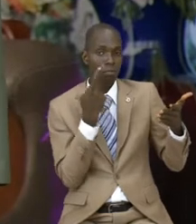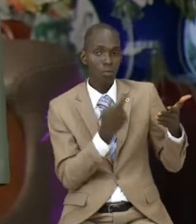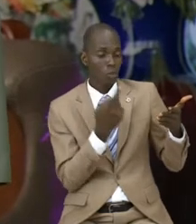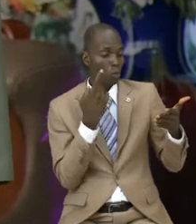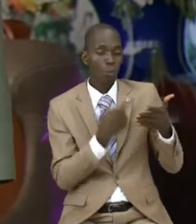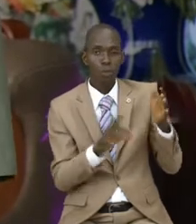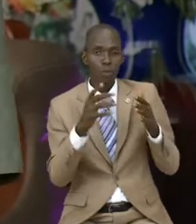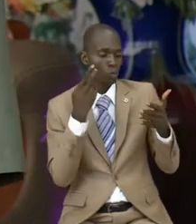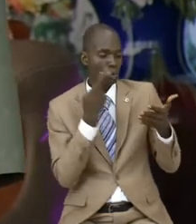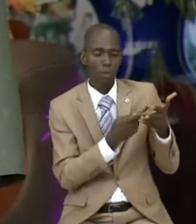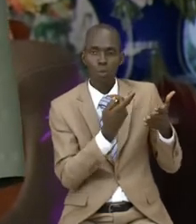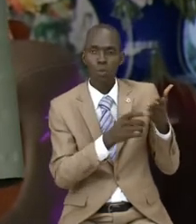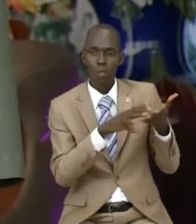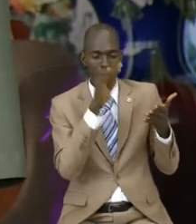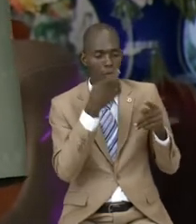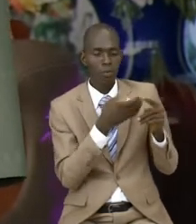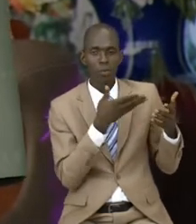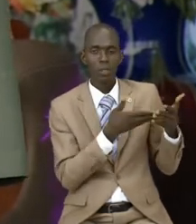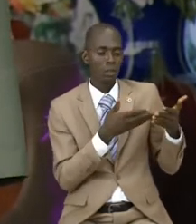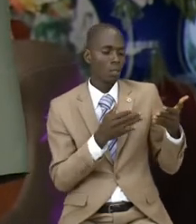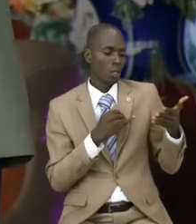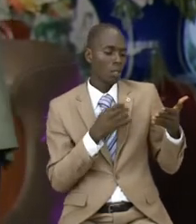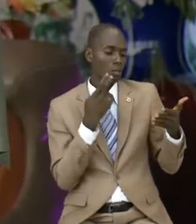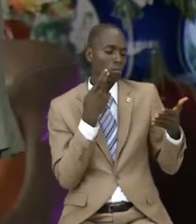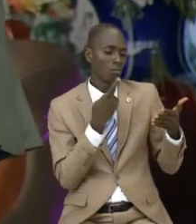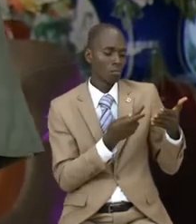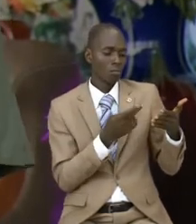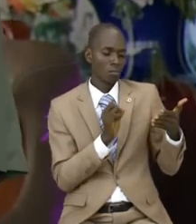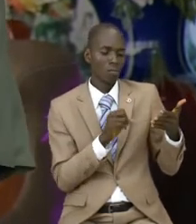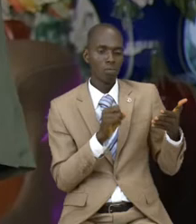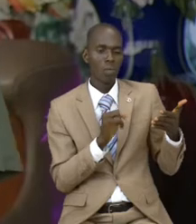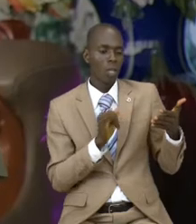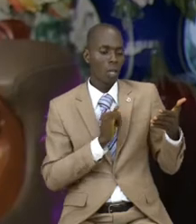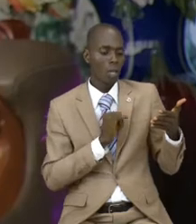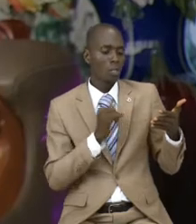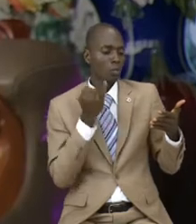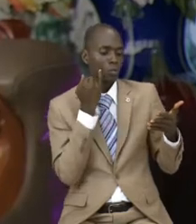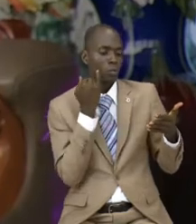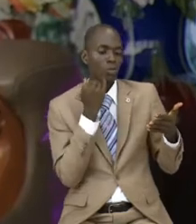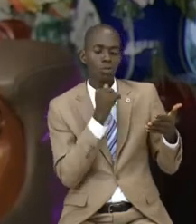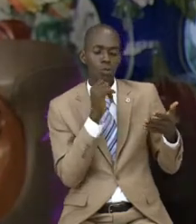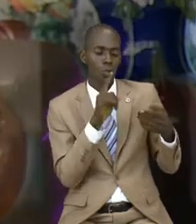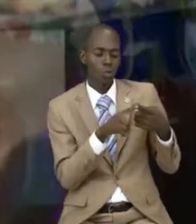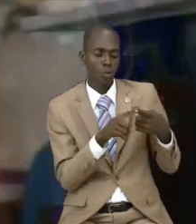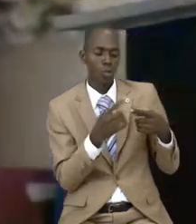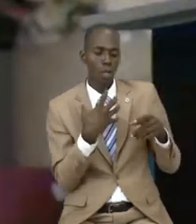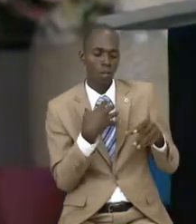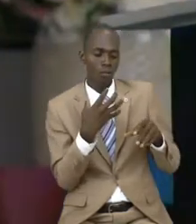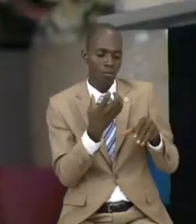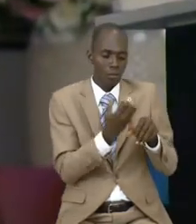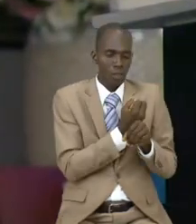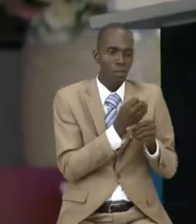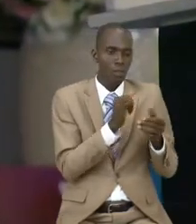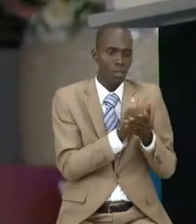see? And he'll say, I see. I shouldn't have taken, that